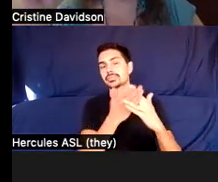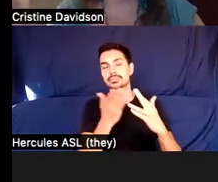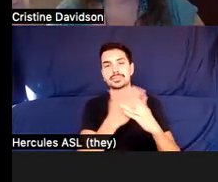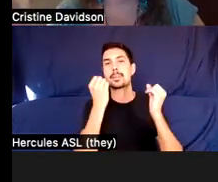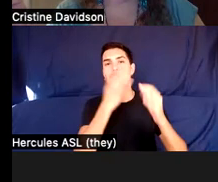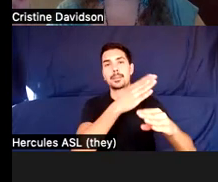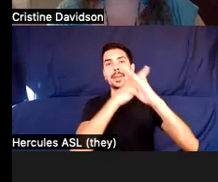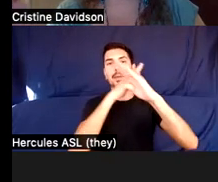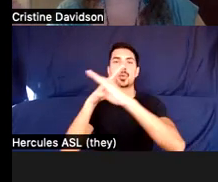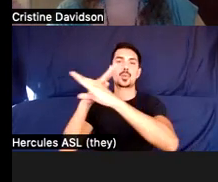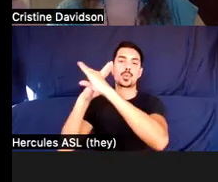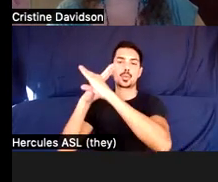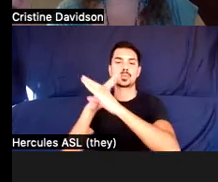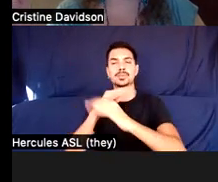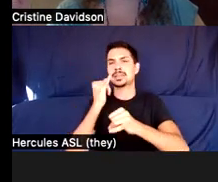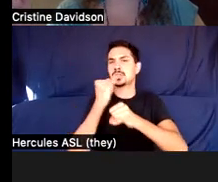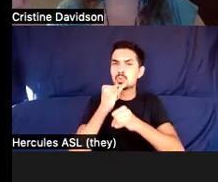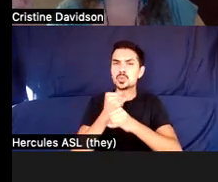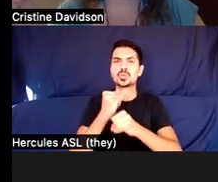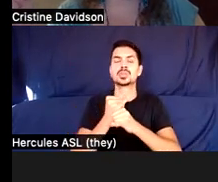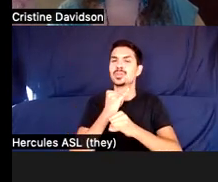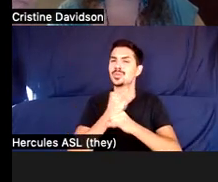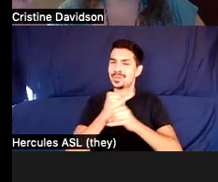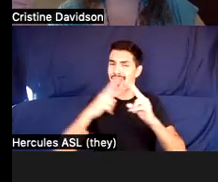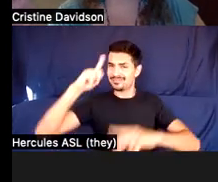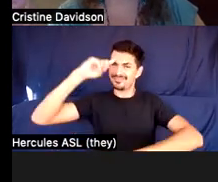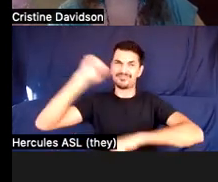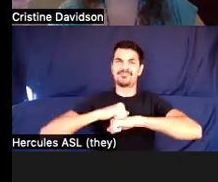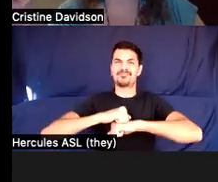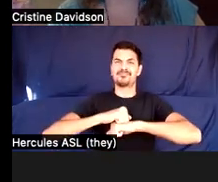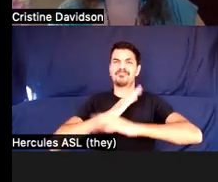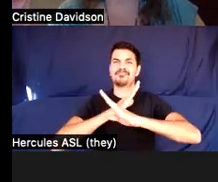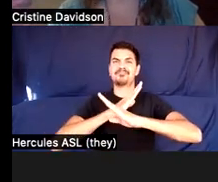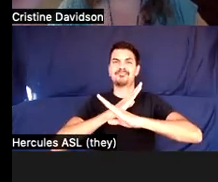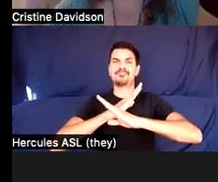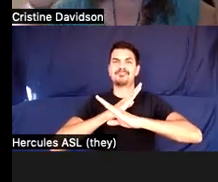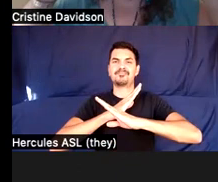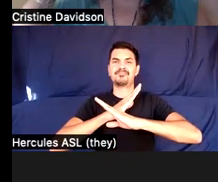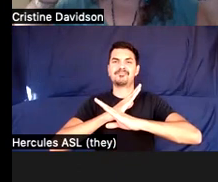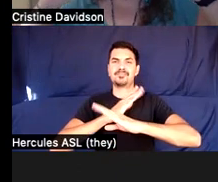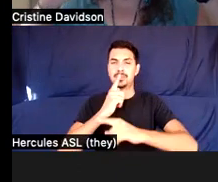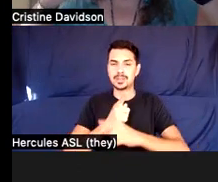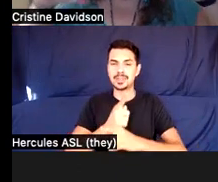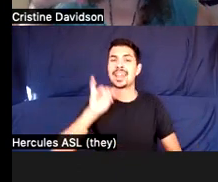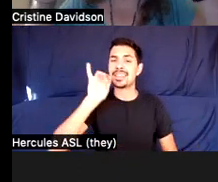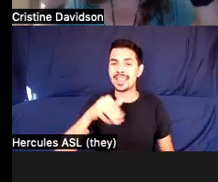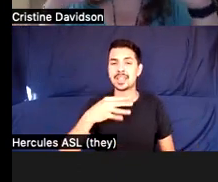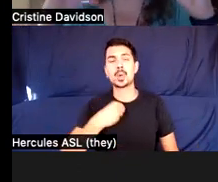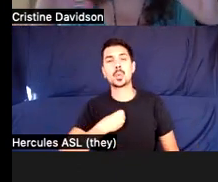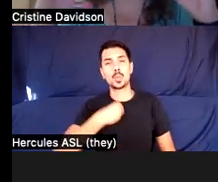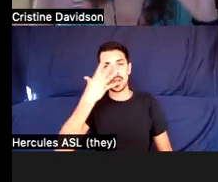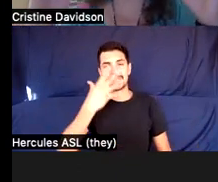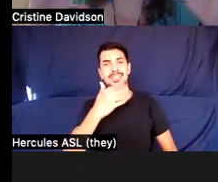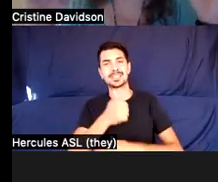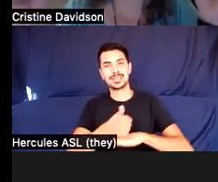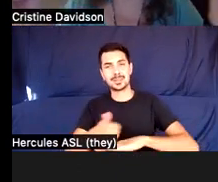the rigidity of our institutions, right? And that's a white supremacy culture being held up by